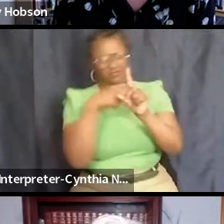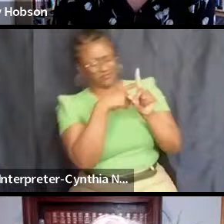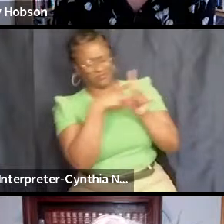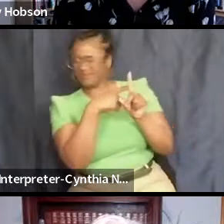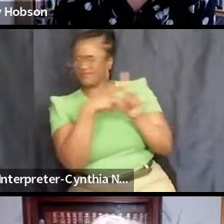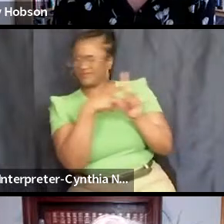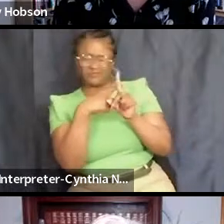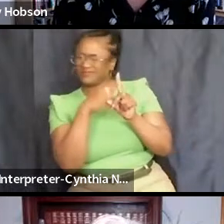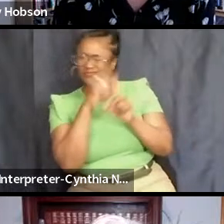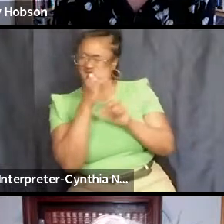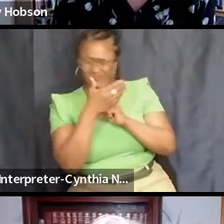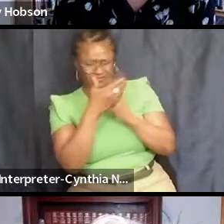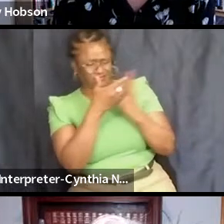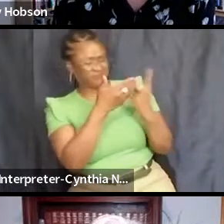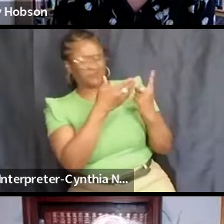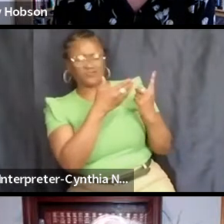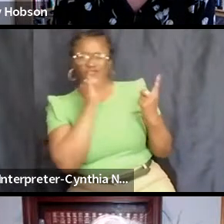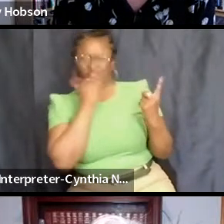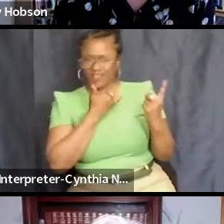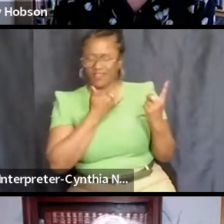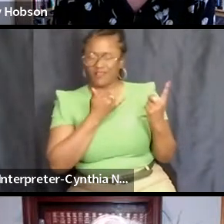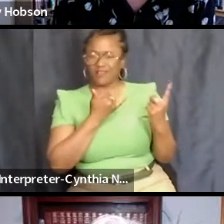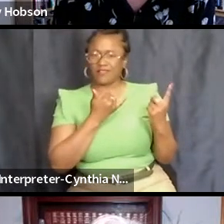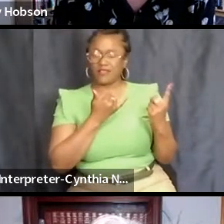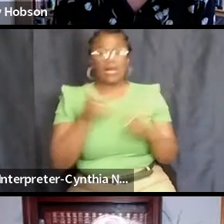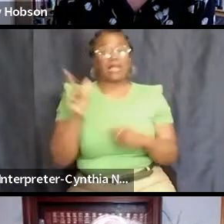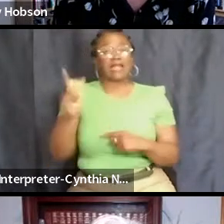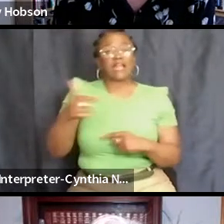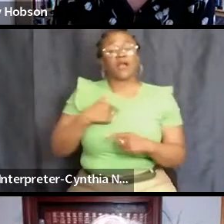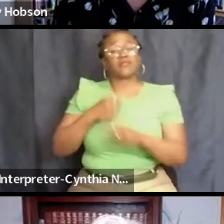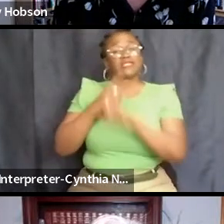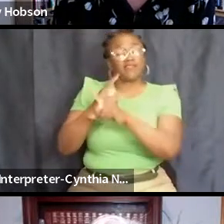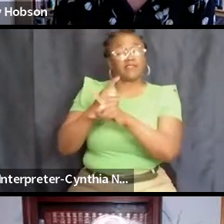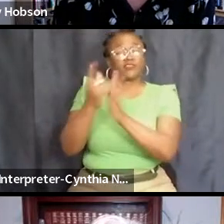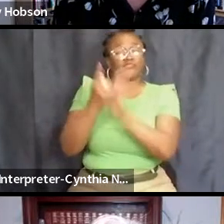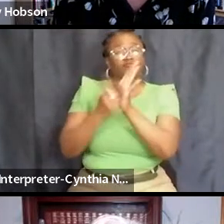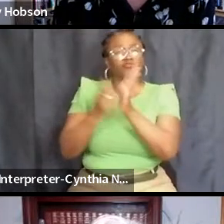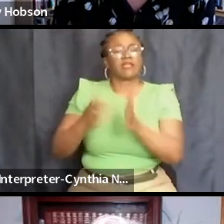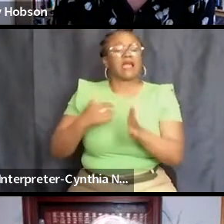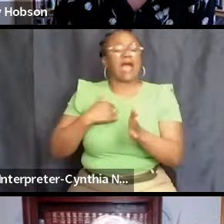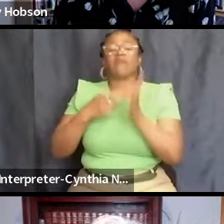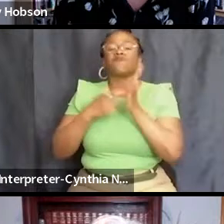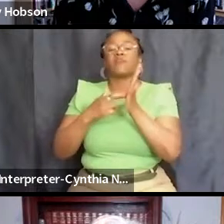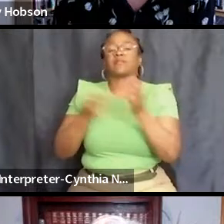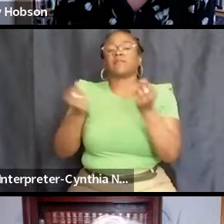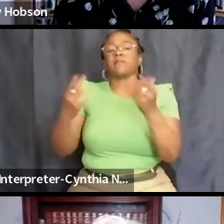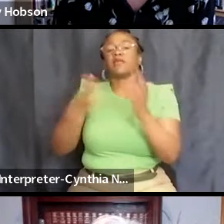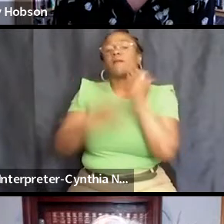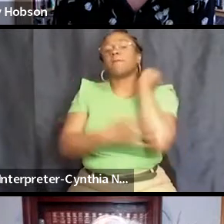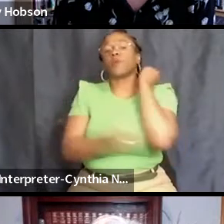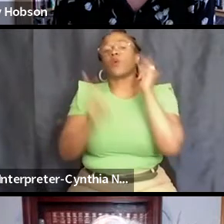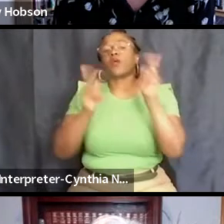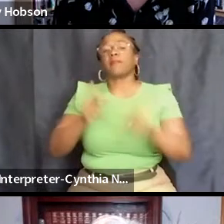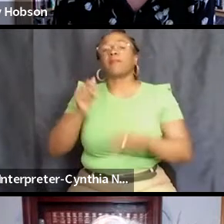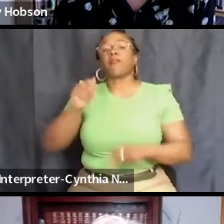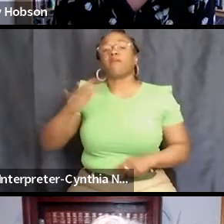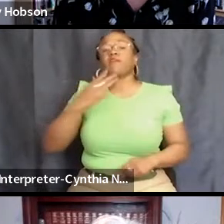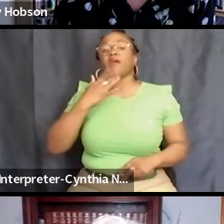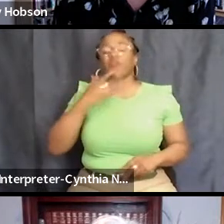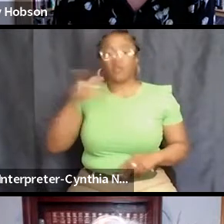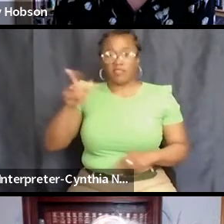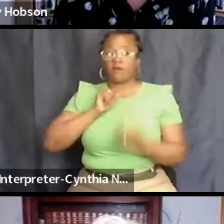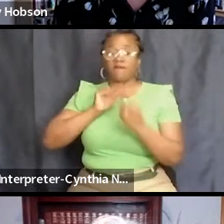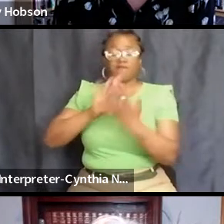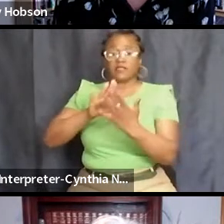criminal defense attorney, and I represented many poor people of color who faced hard jail times